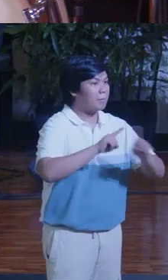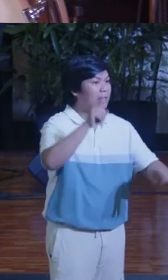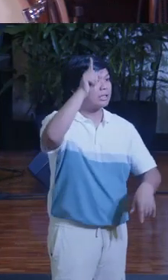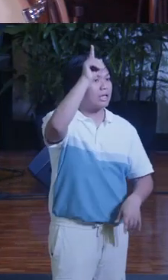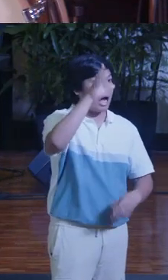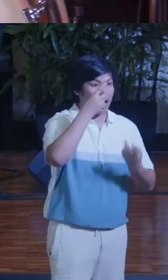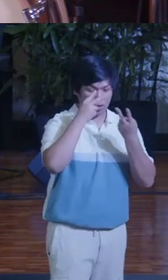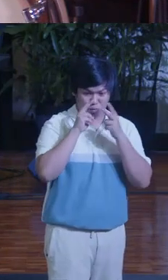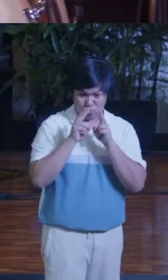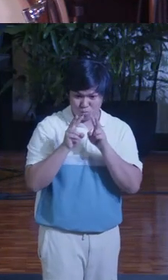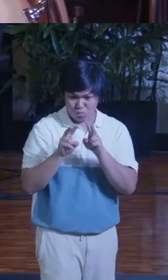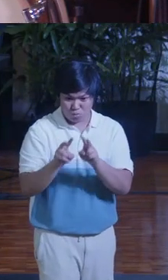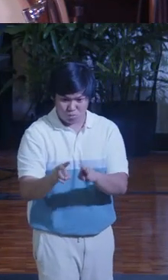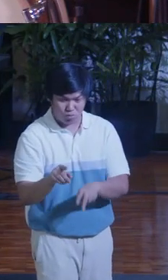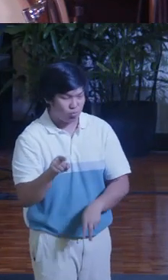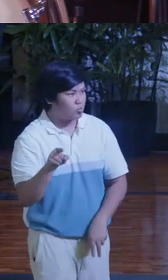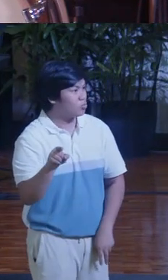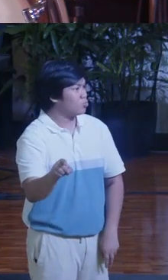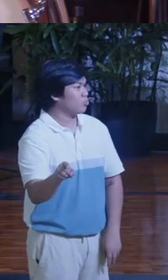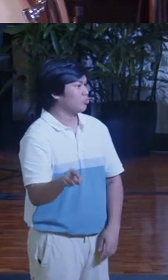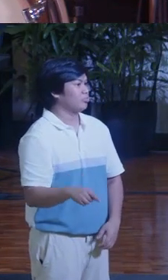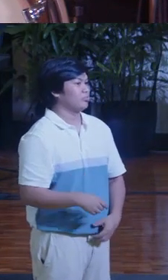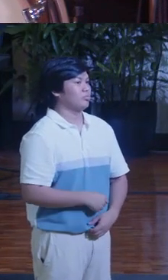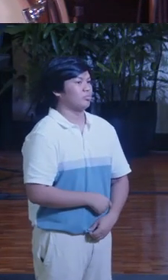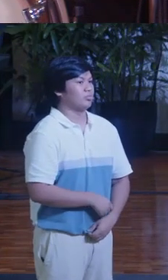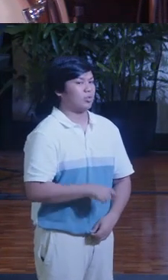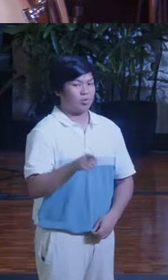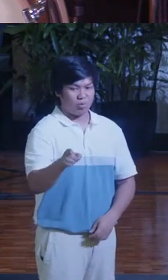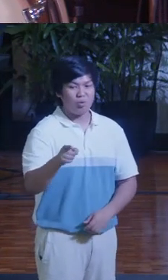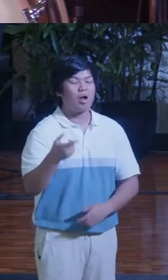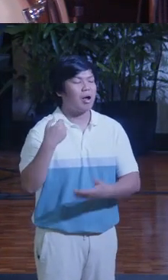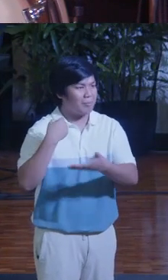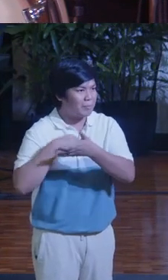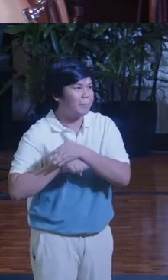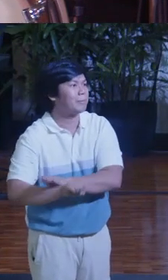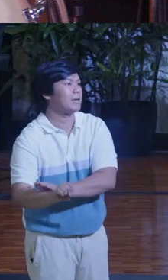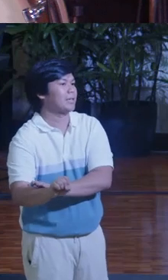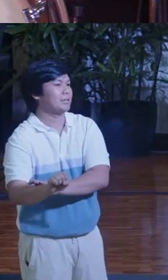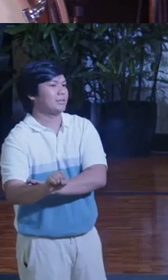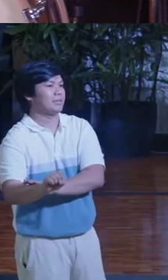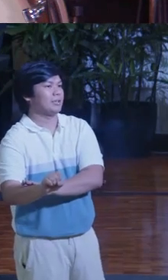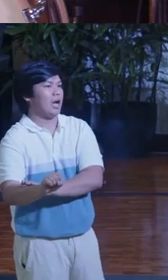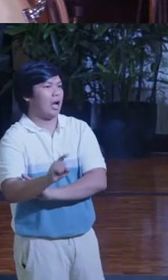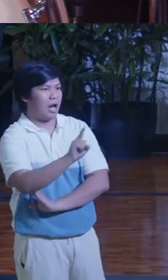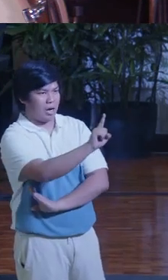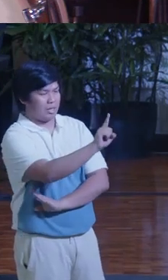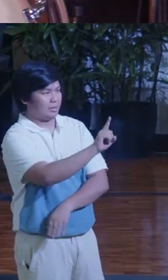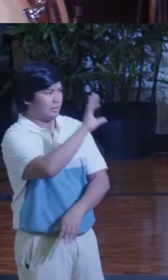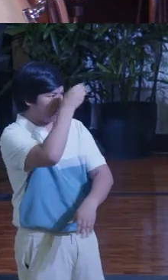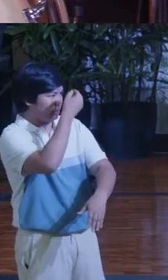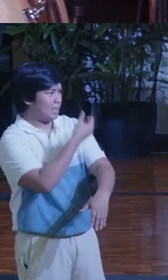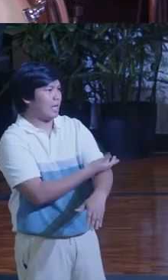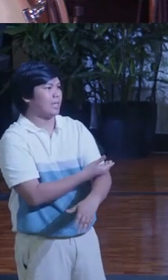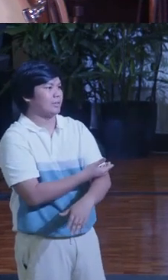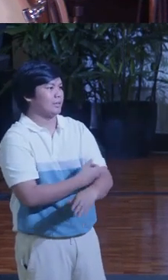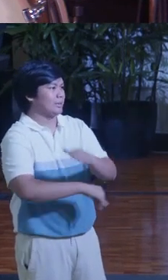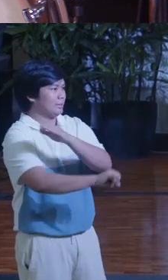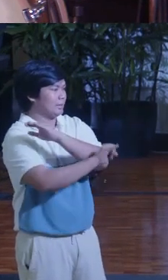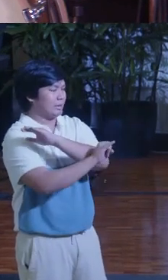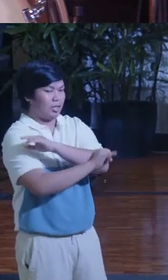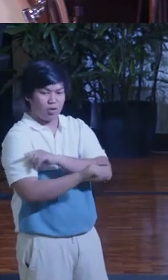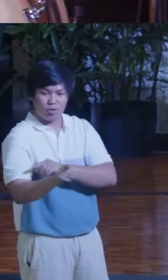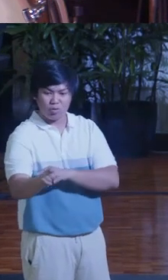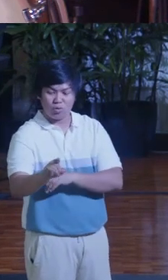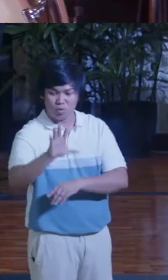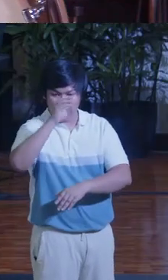aloud, you who are not in labor. For the children of the desolate one will be more than those of the one who has